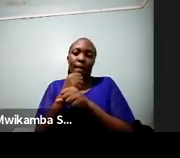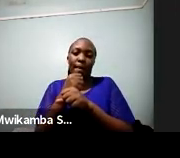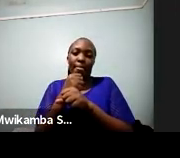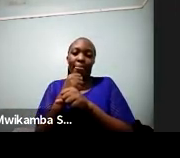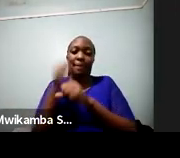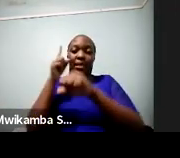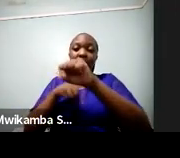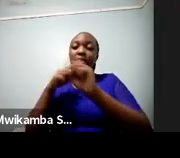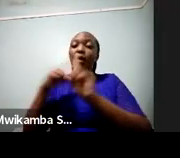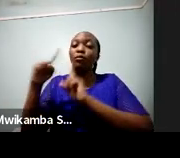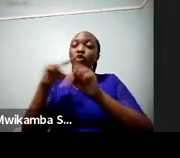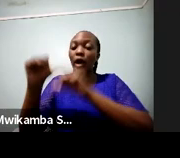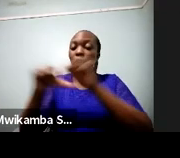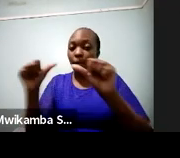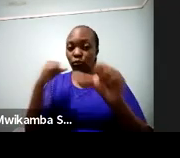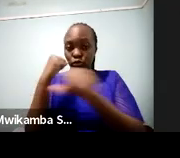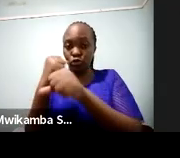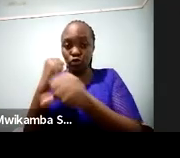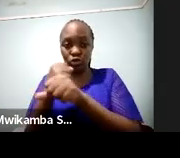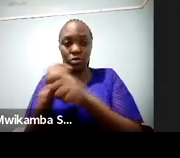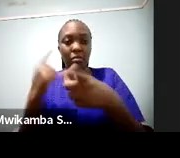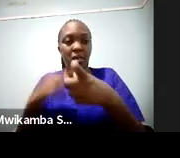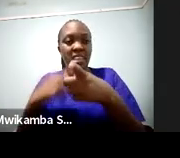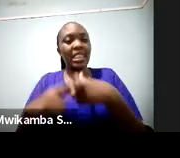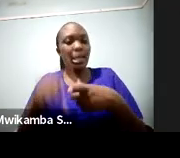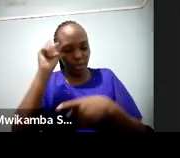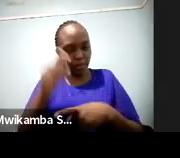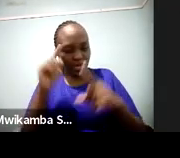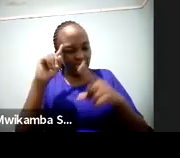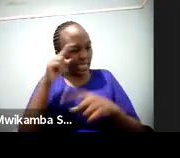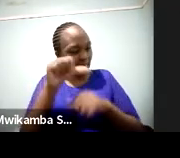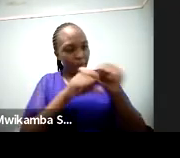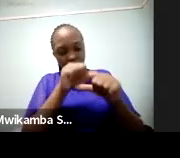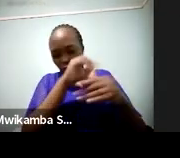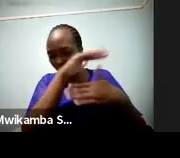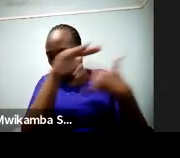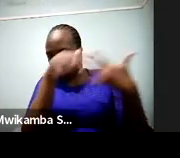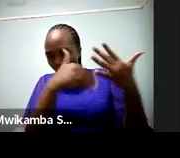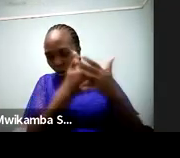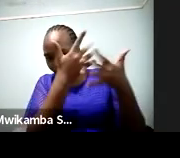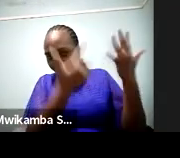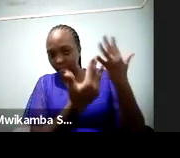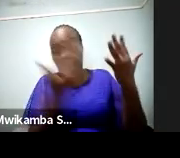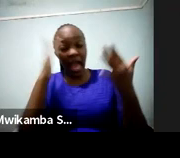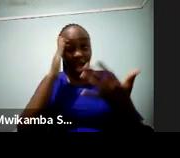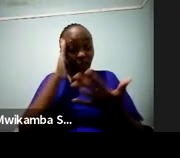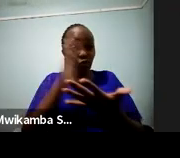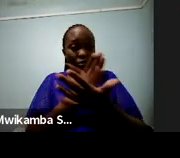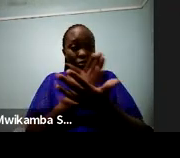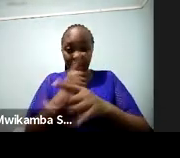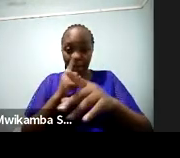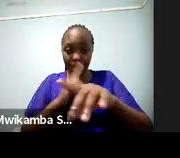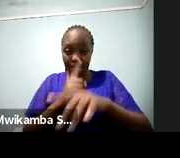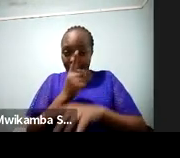of jobs, and it's part of the future. Of course, you are right now pursuing your education. Some of you have graduated. Some of you are at the tail end of